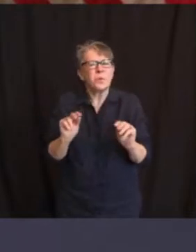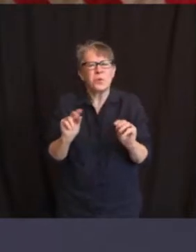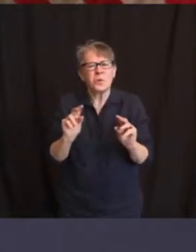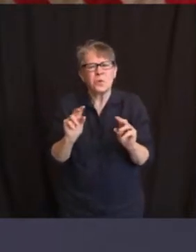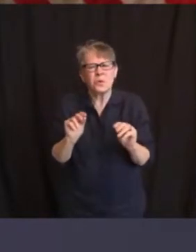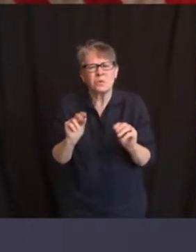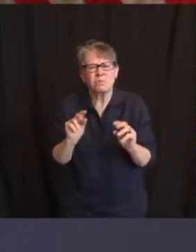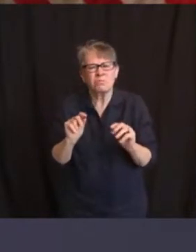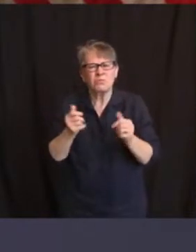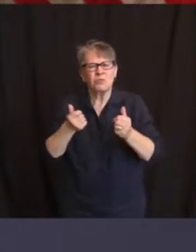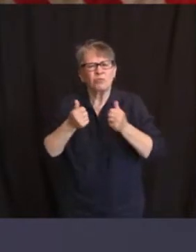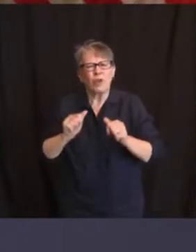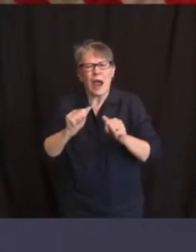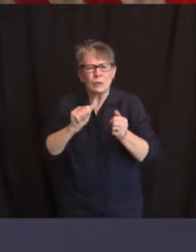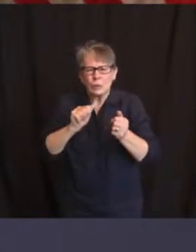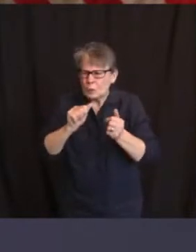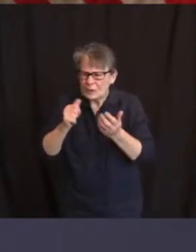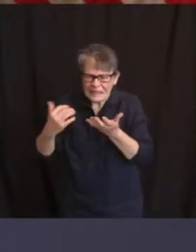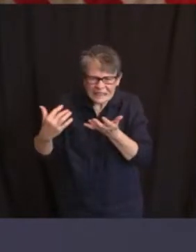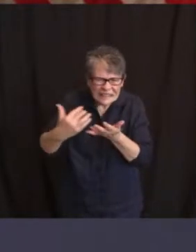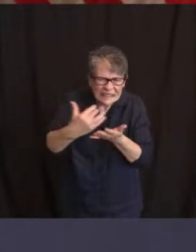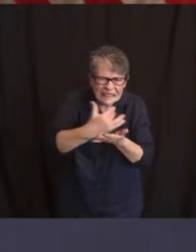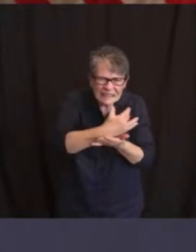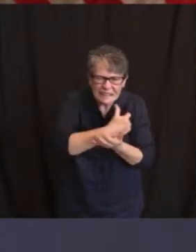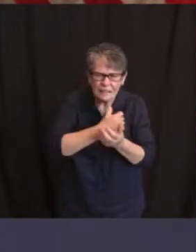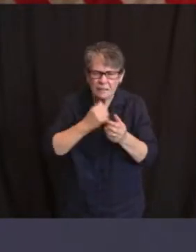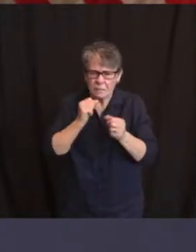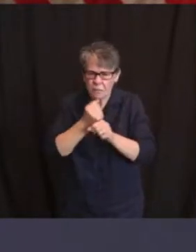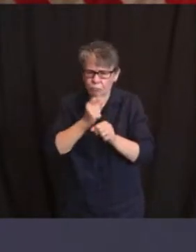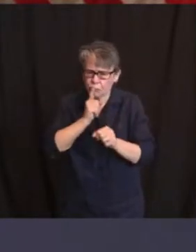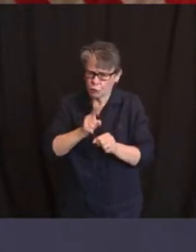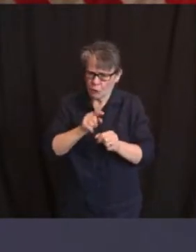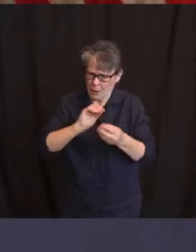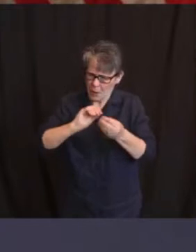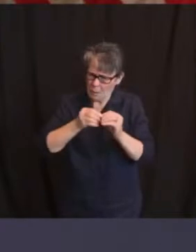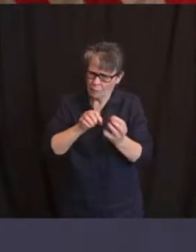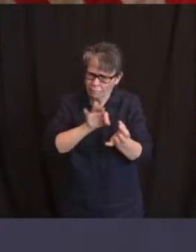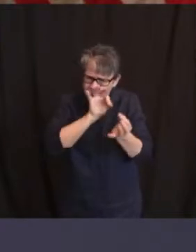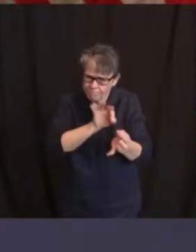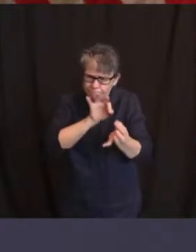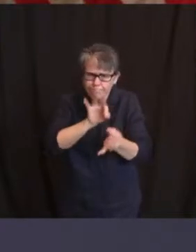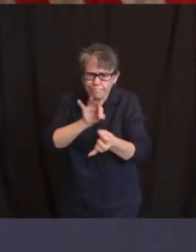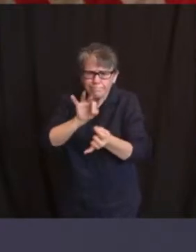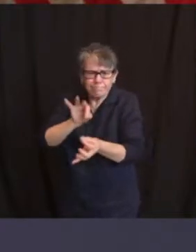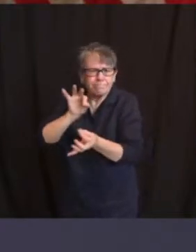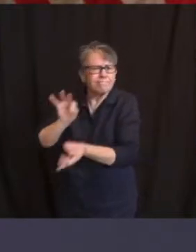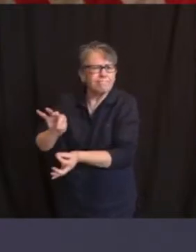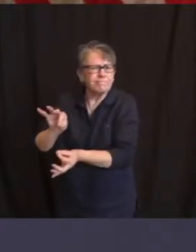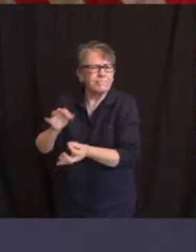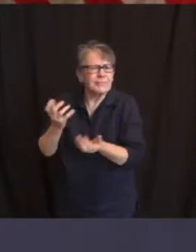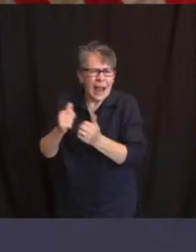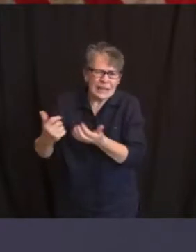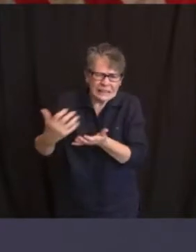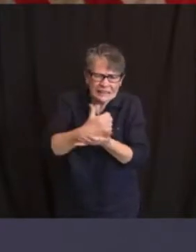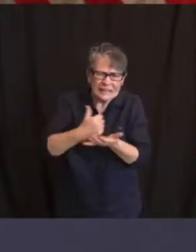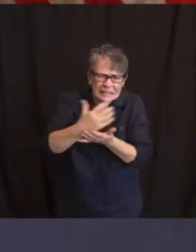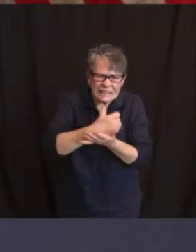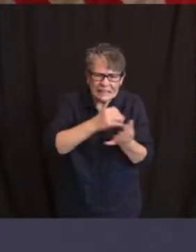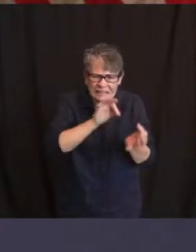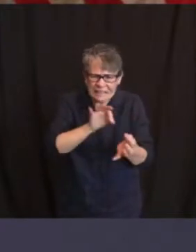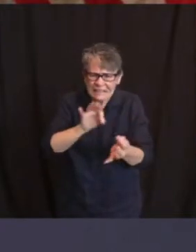no hiding the pea here in any respect. The good, the bad, and the ugly, and I think that speaks for